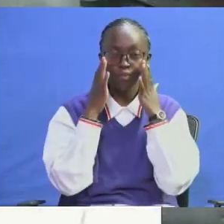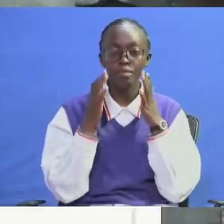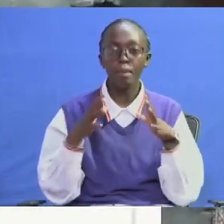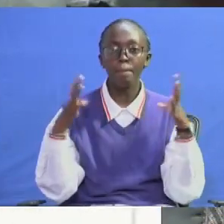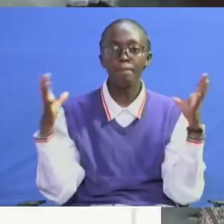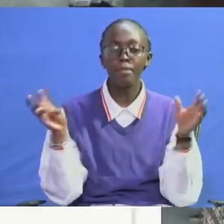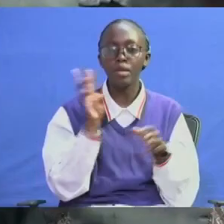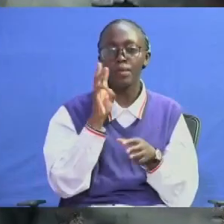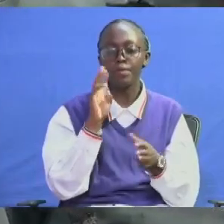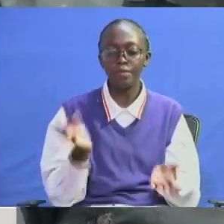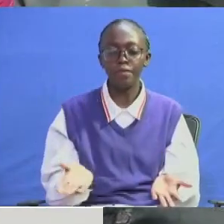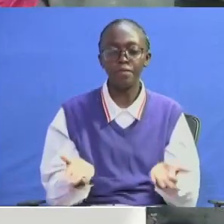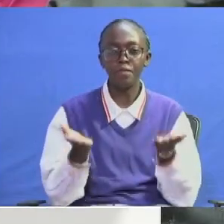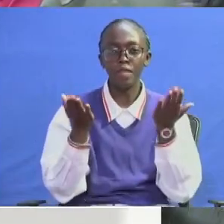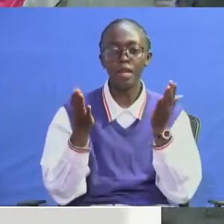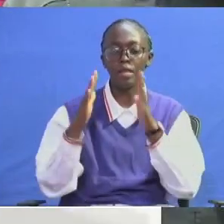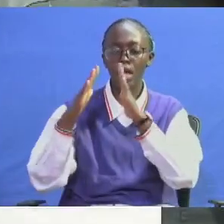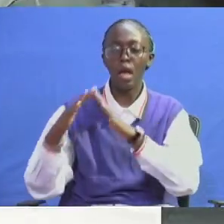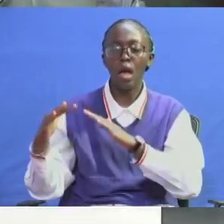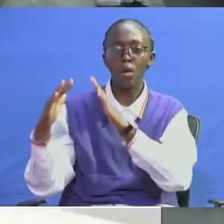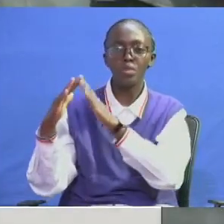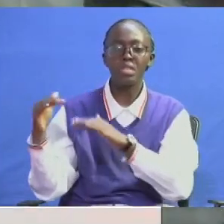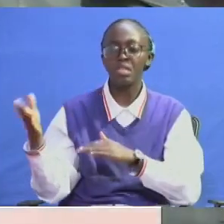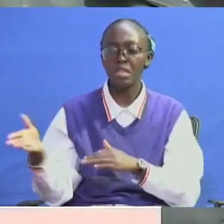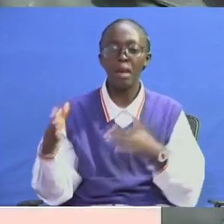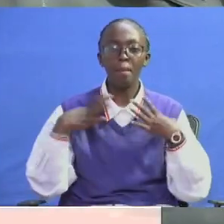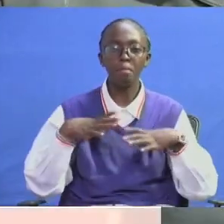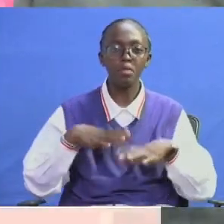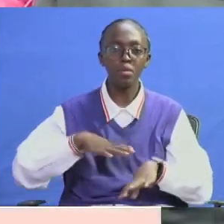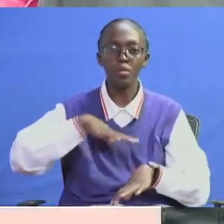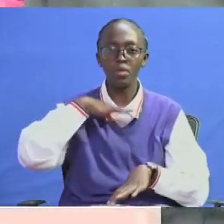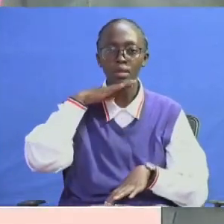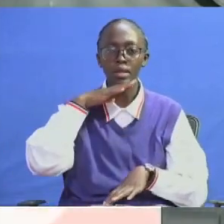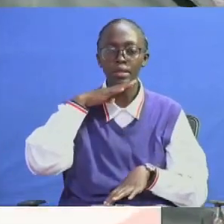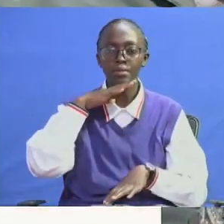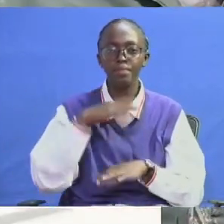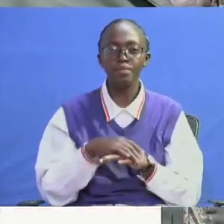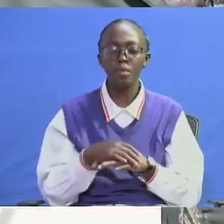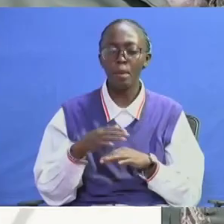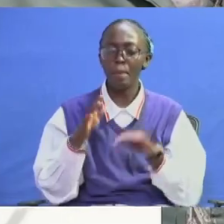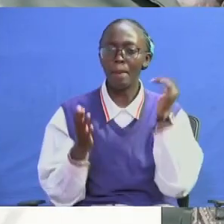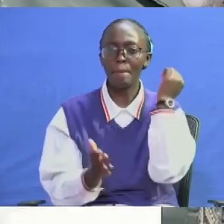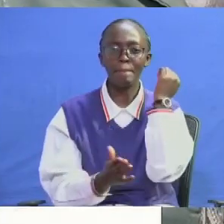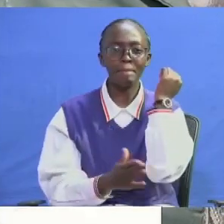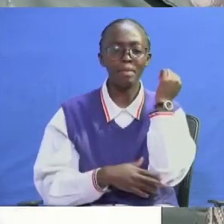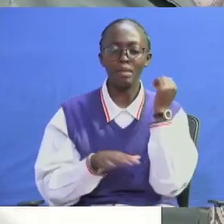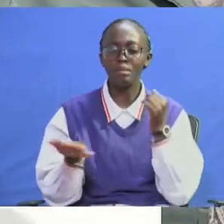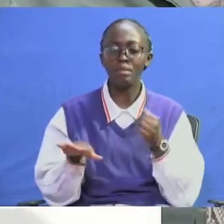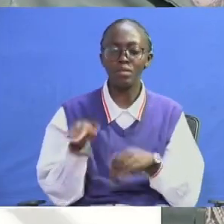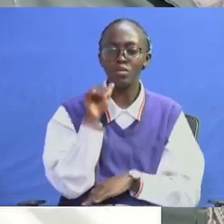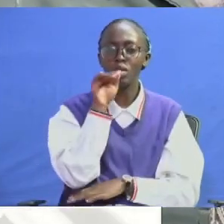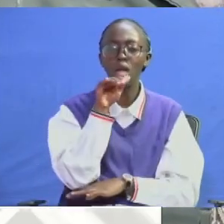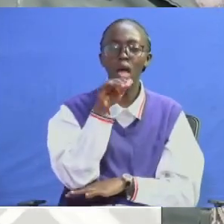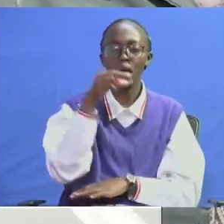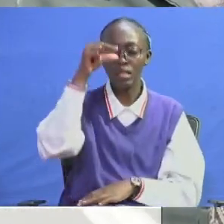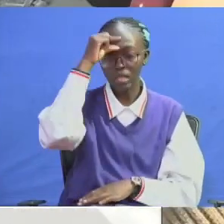flood. Went with houses, some people had died. So we are in a bad place. We are asking the government of Kenya